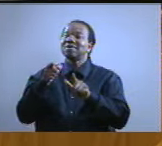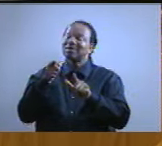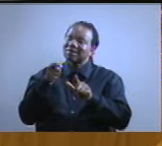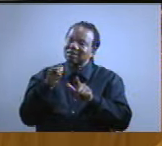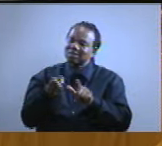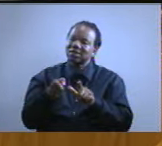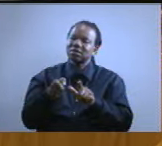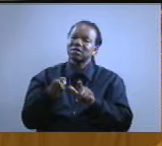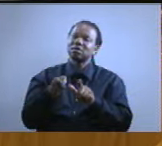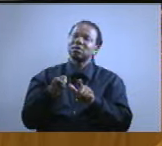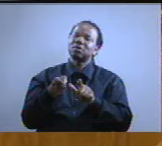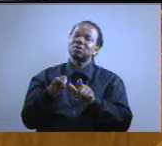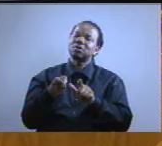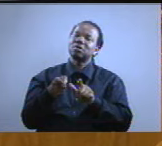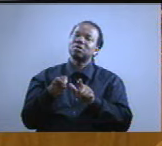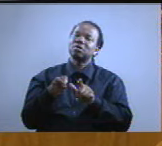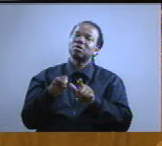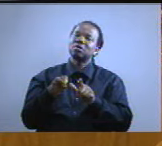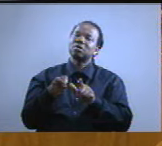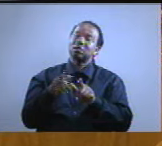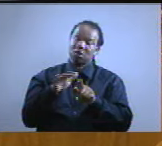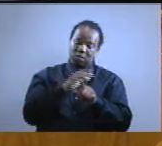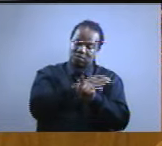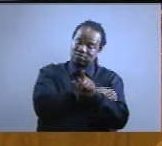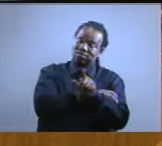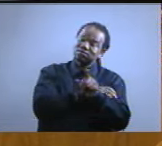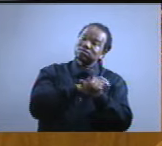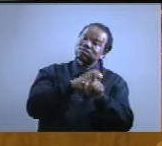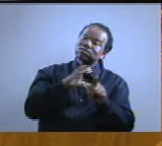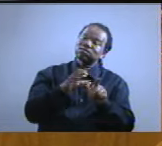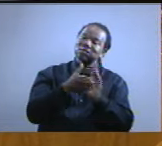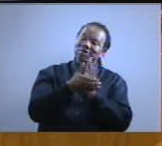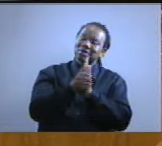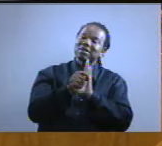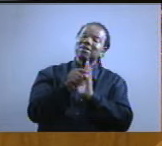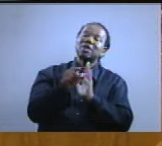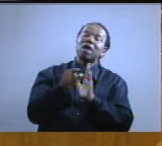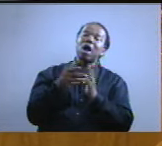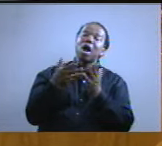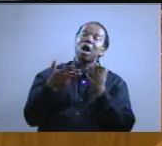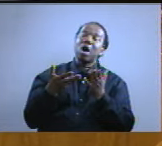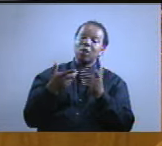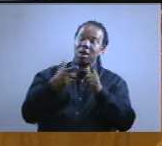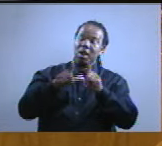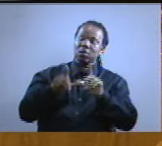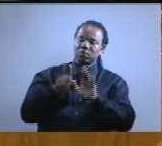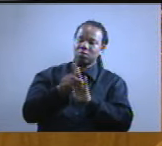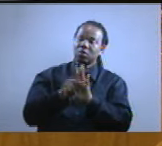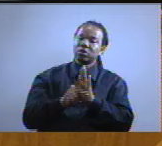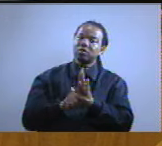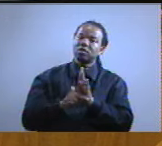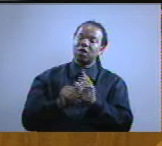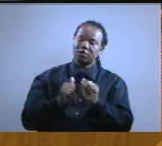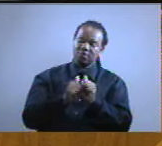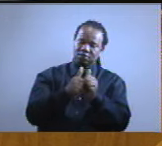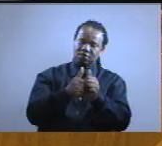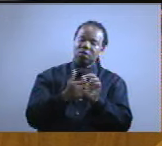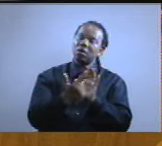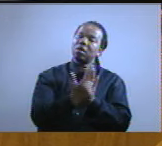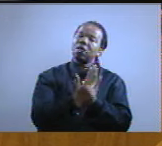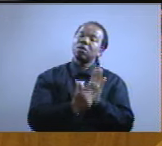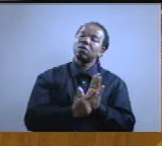State language practitioners through language policies and legislations. The Language Practitioners